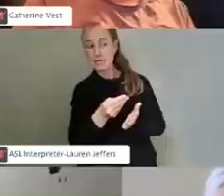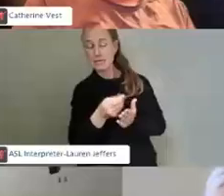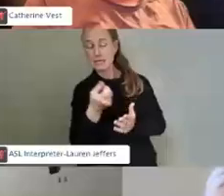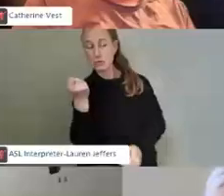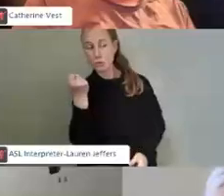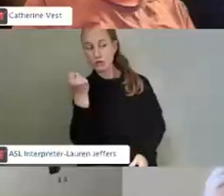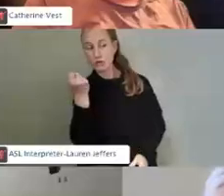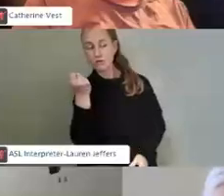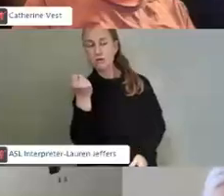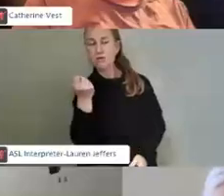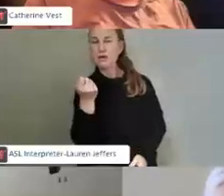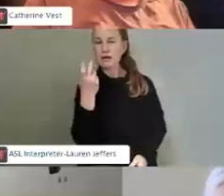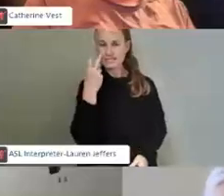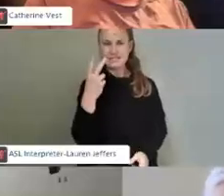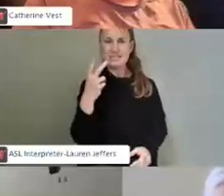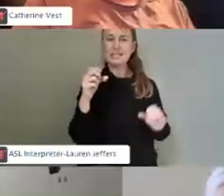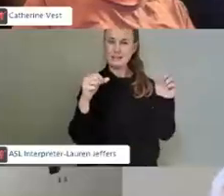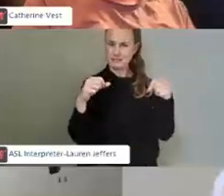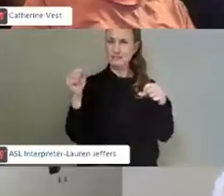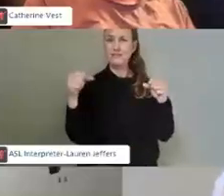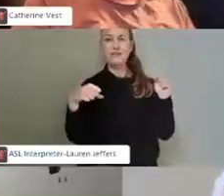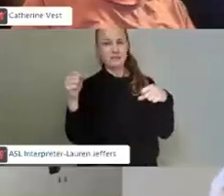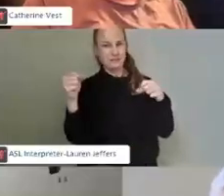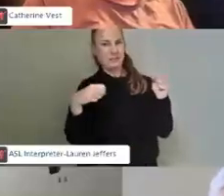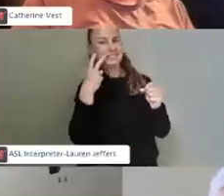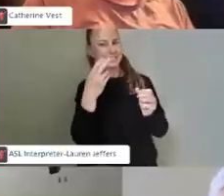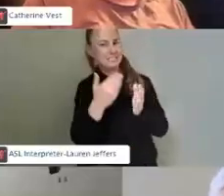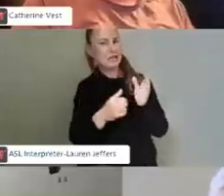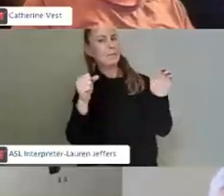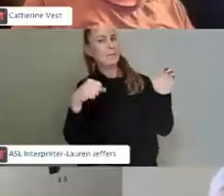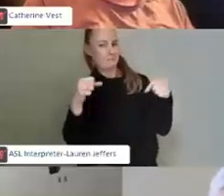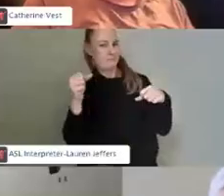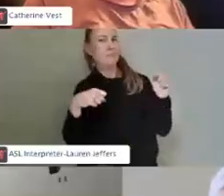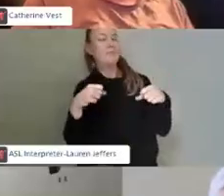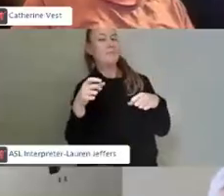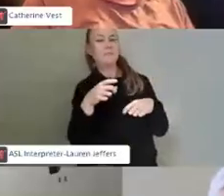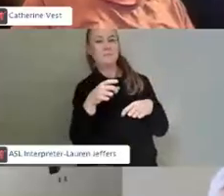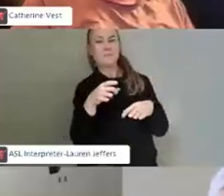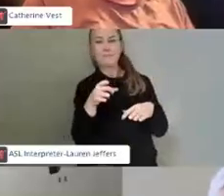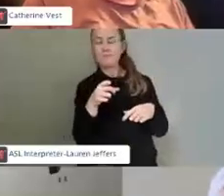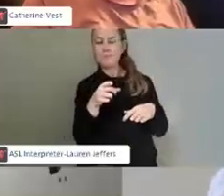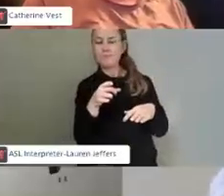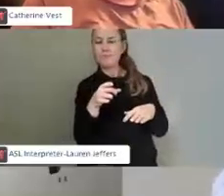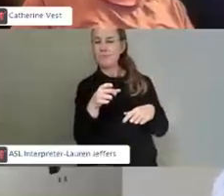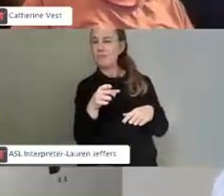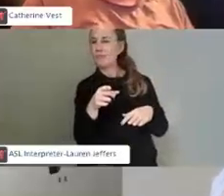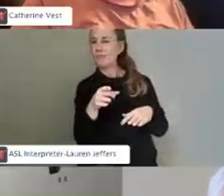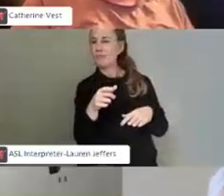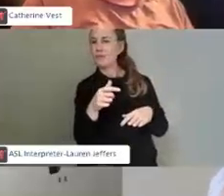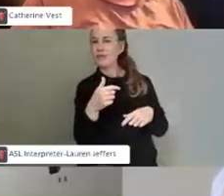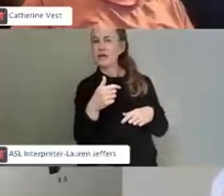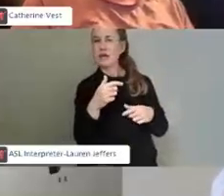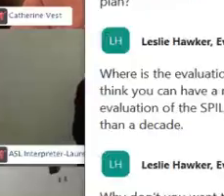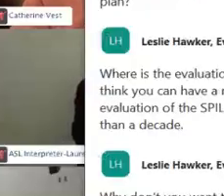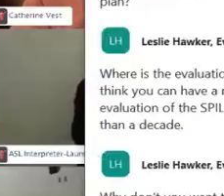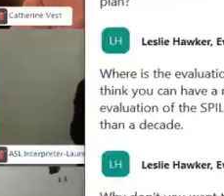I'm seeing some shaking of the head, and I'm also going to, I'm on my phone,